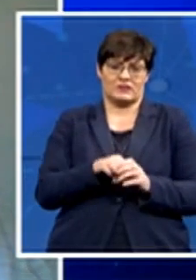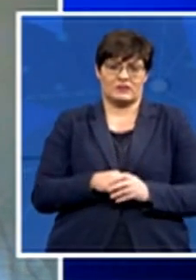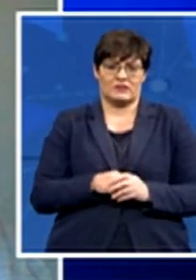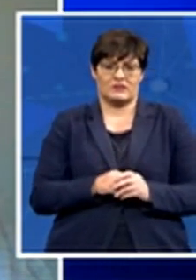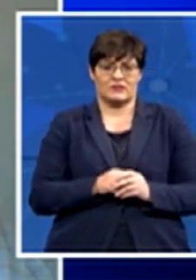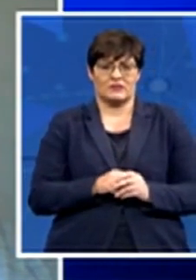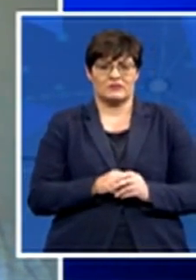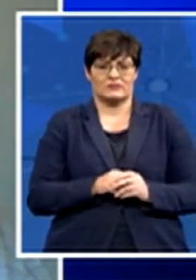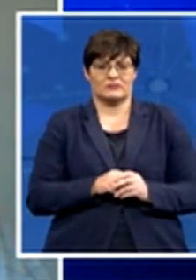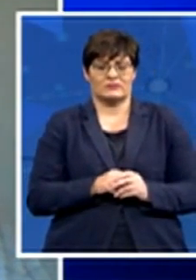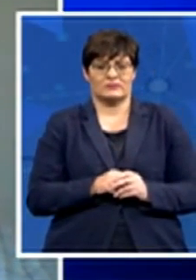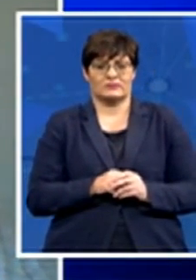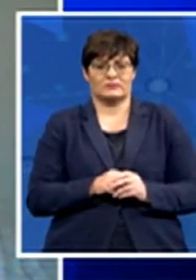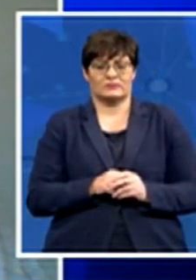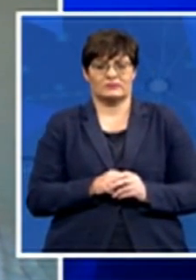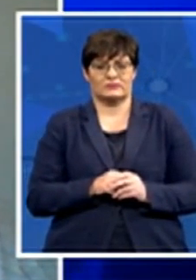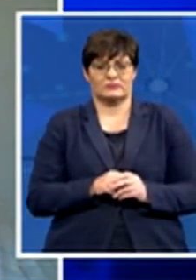sure that we need as a country.